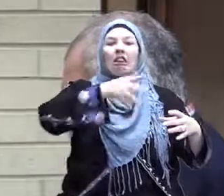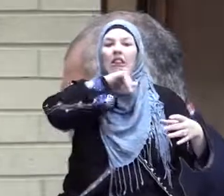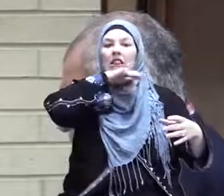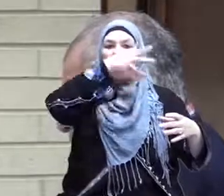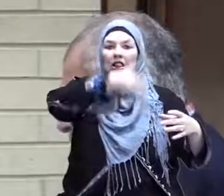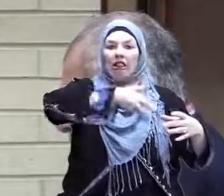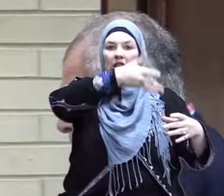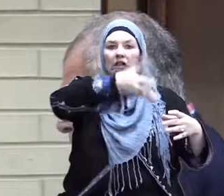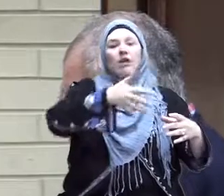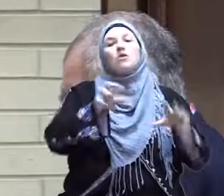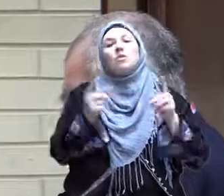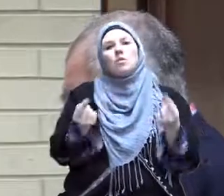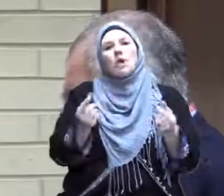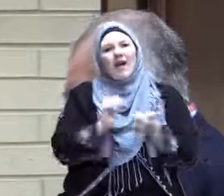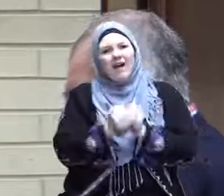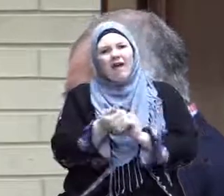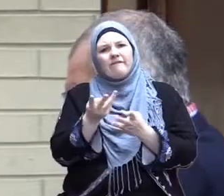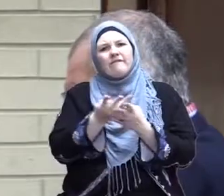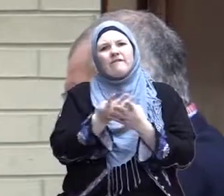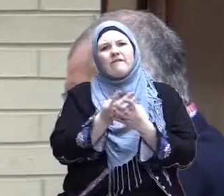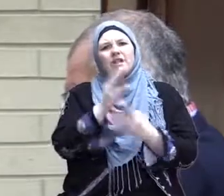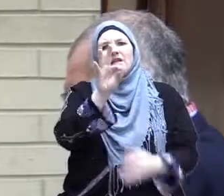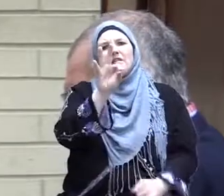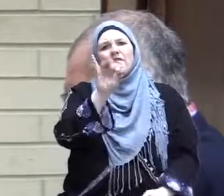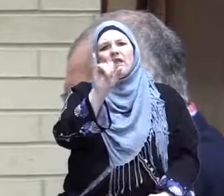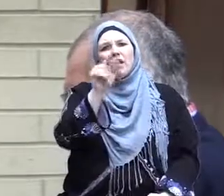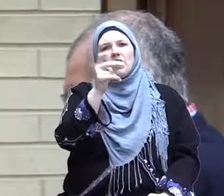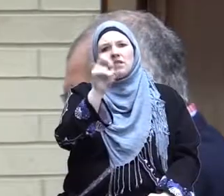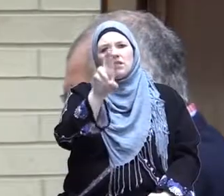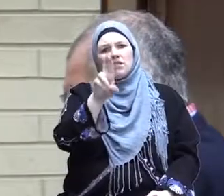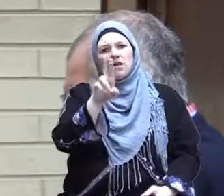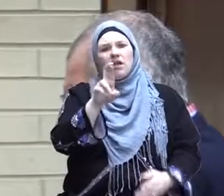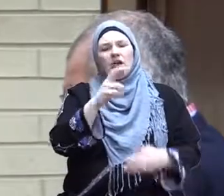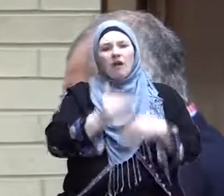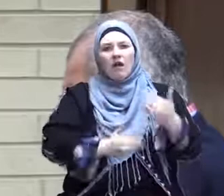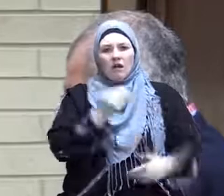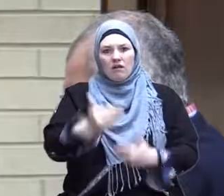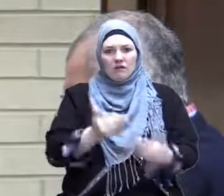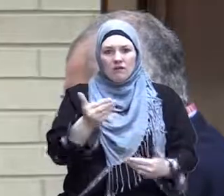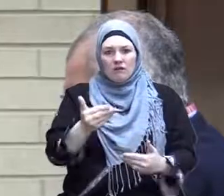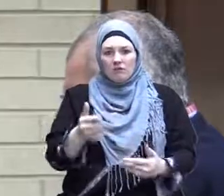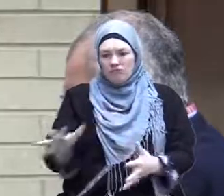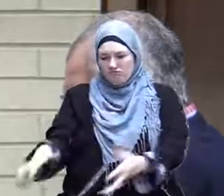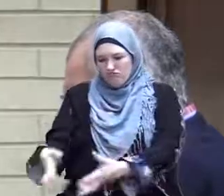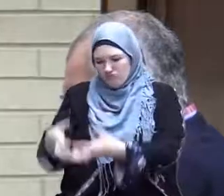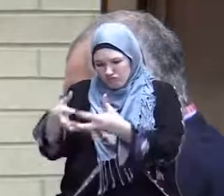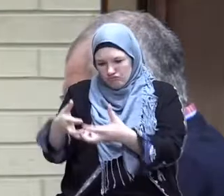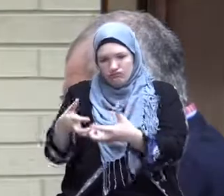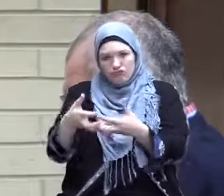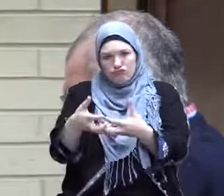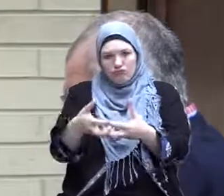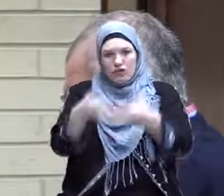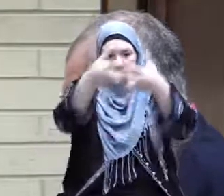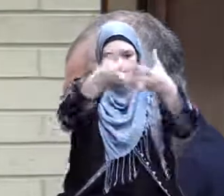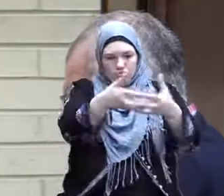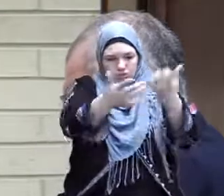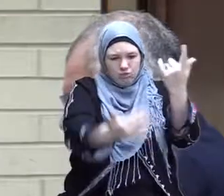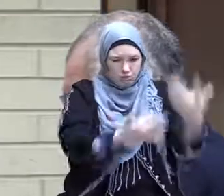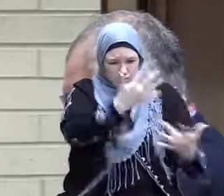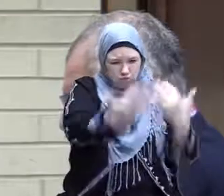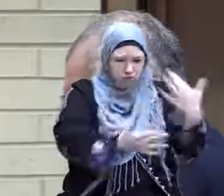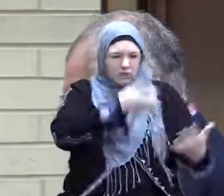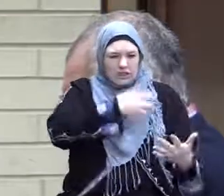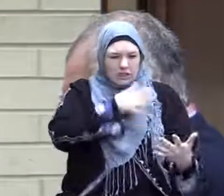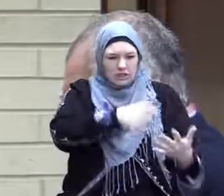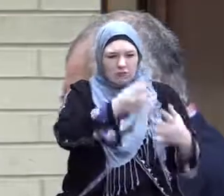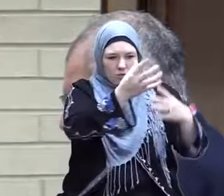a filtering process. What do you get from that raw materials that you got out of the earth?